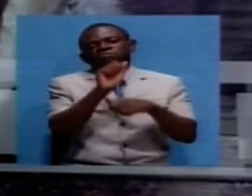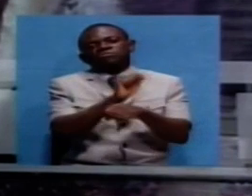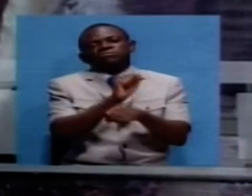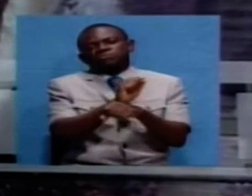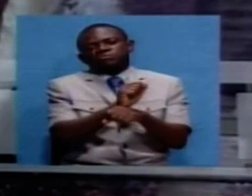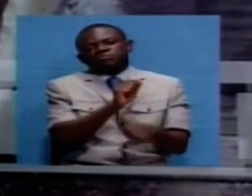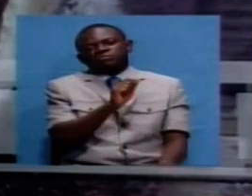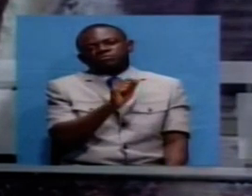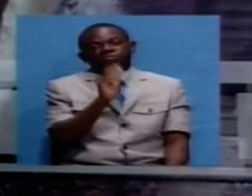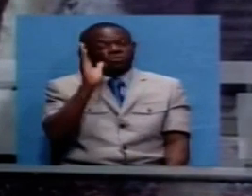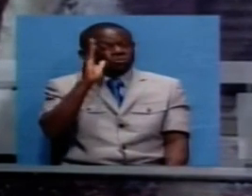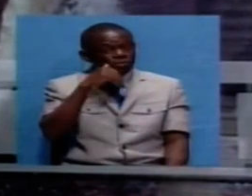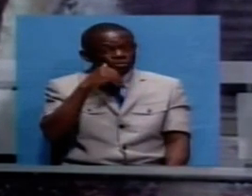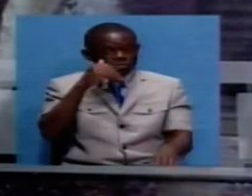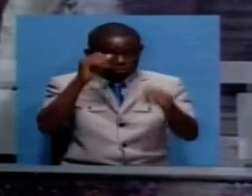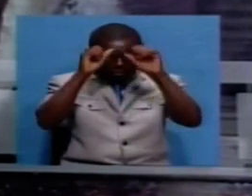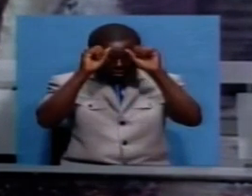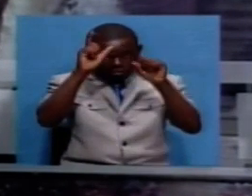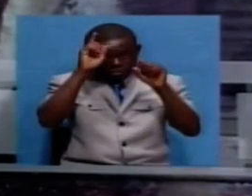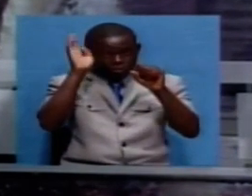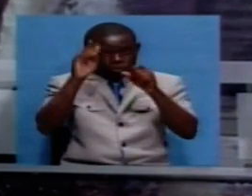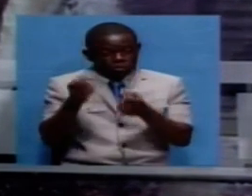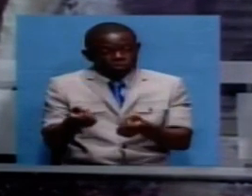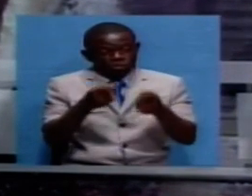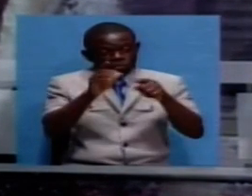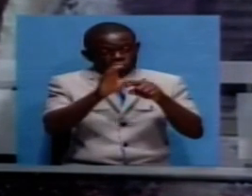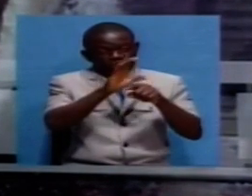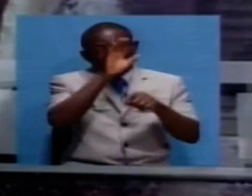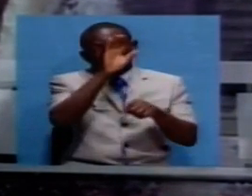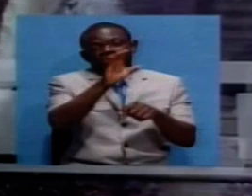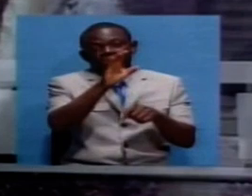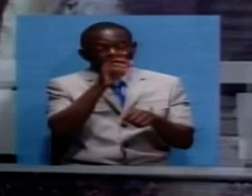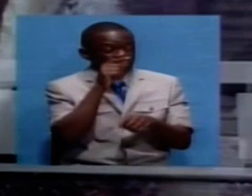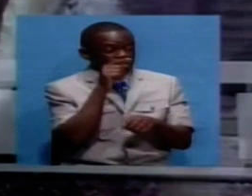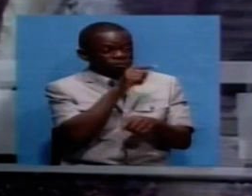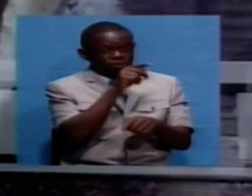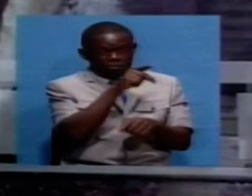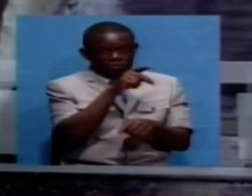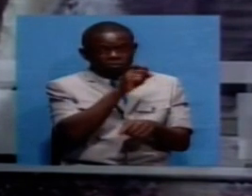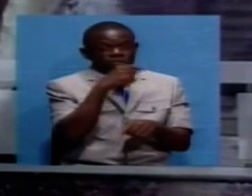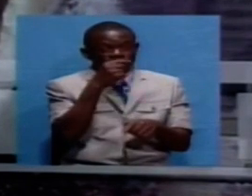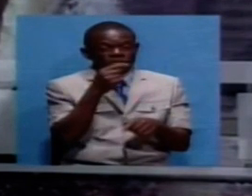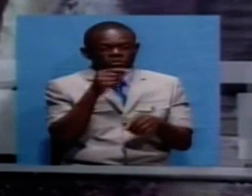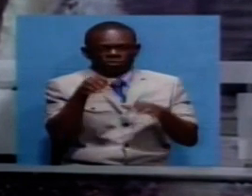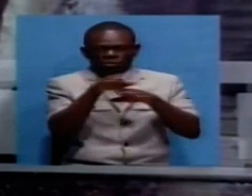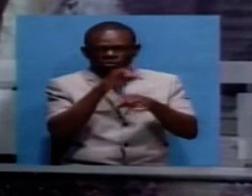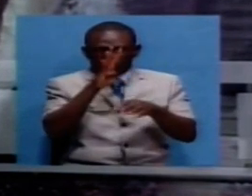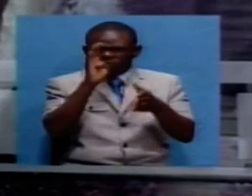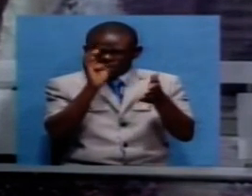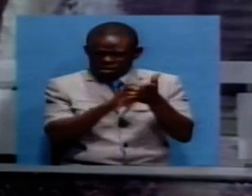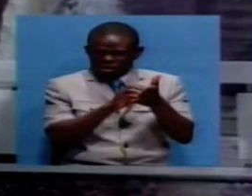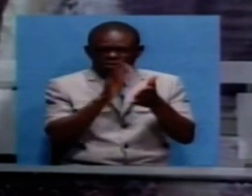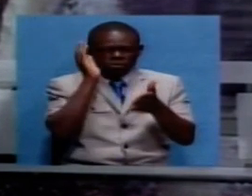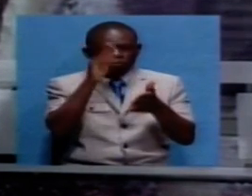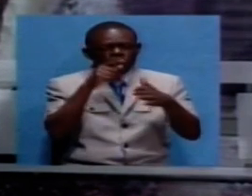Copperbelt tomorrow, Mr. Kamanga said the over 4,000 jobs which will be created will go a long way in improving